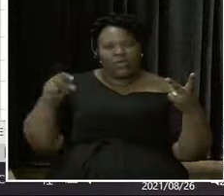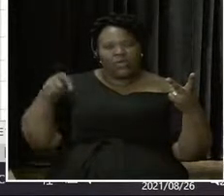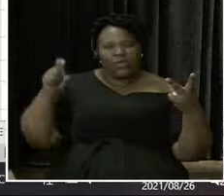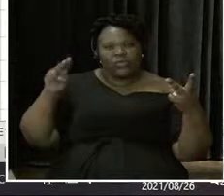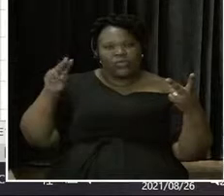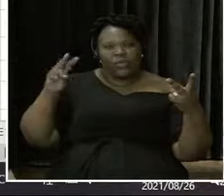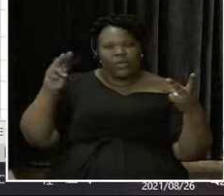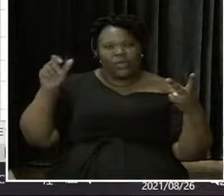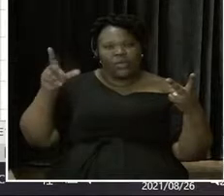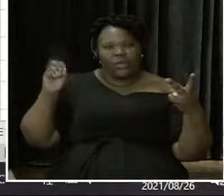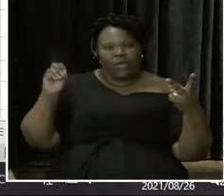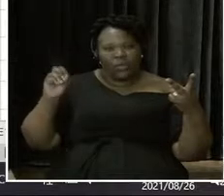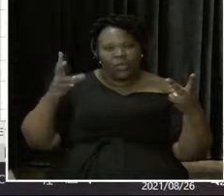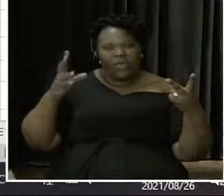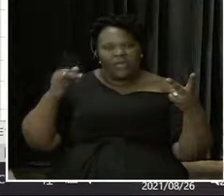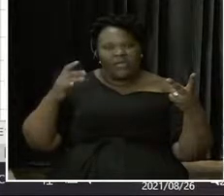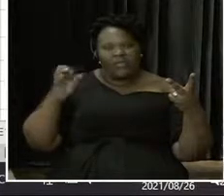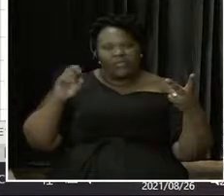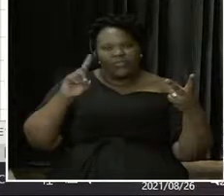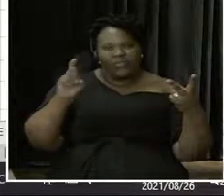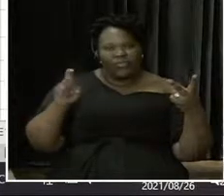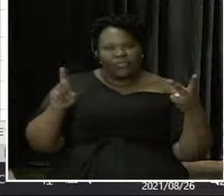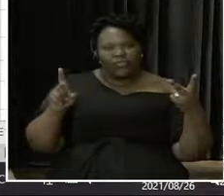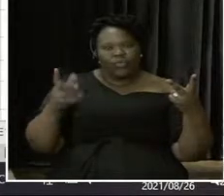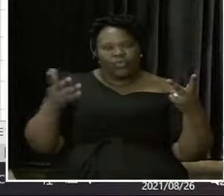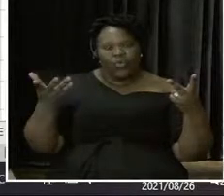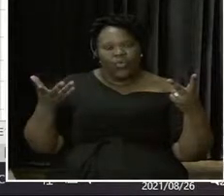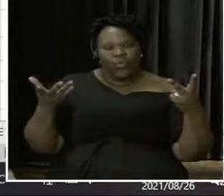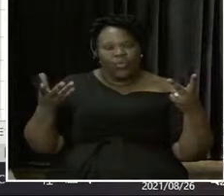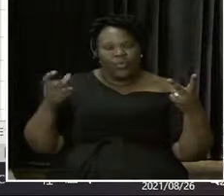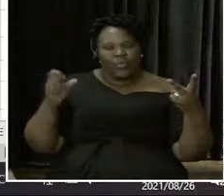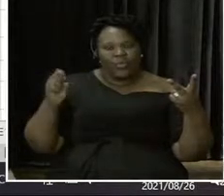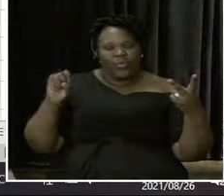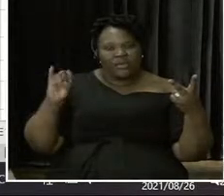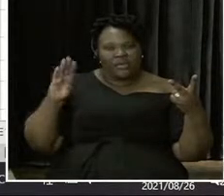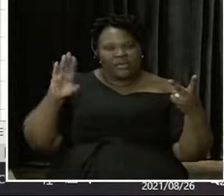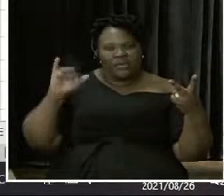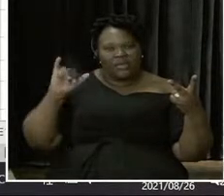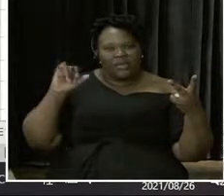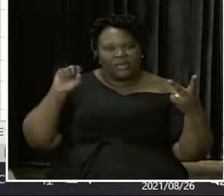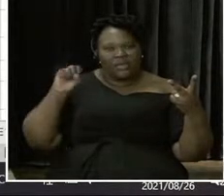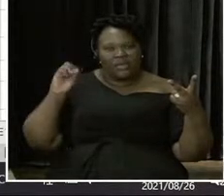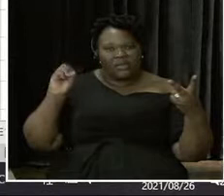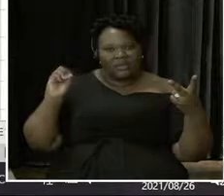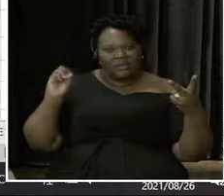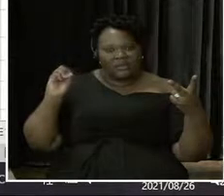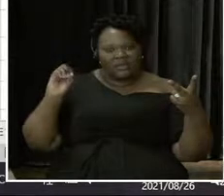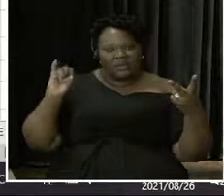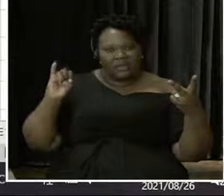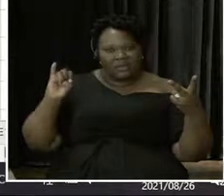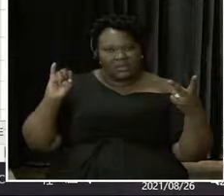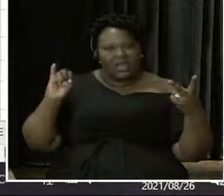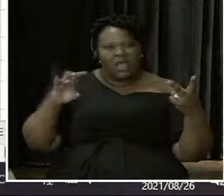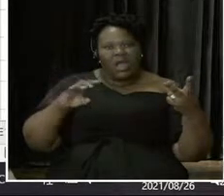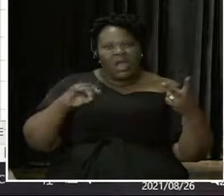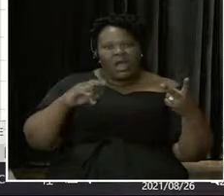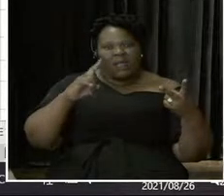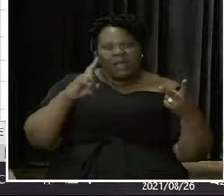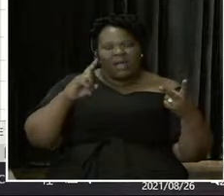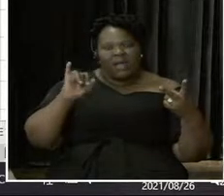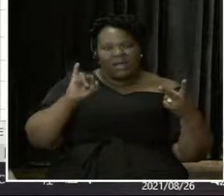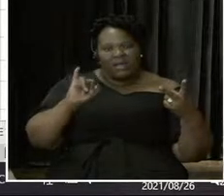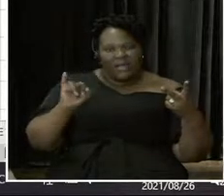where CBC is. 2 against. The independents are against.